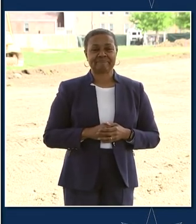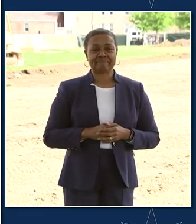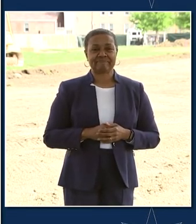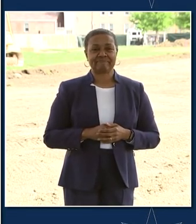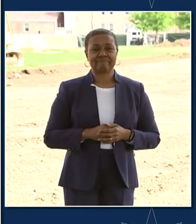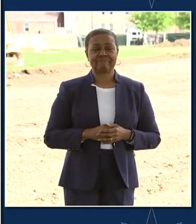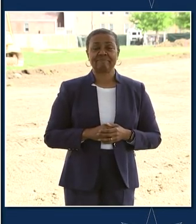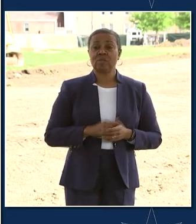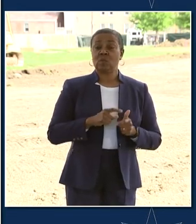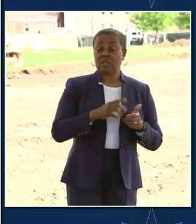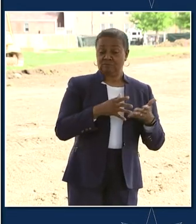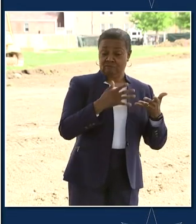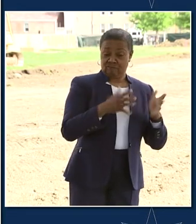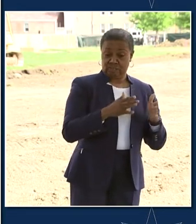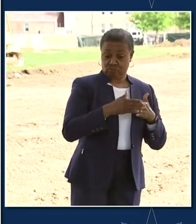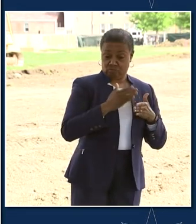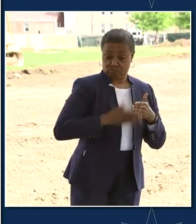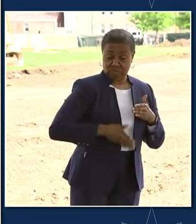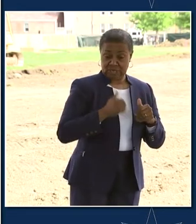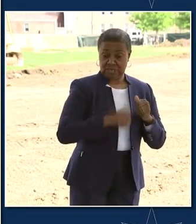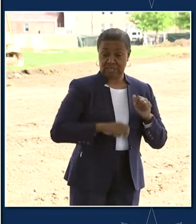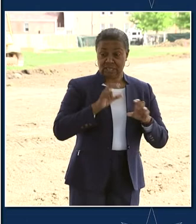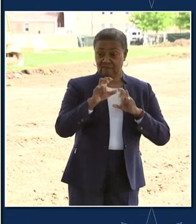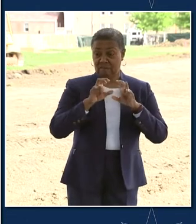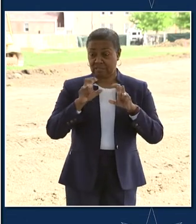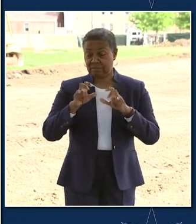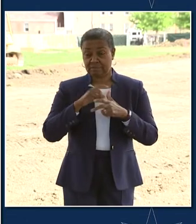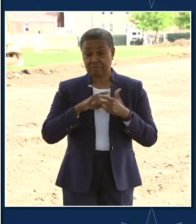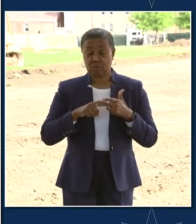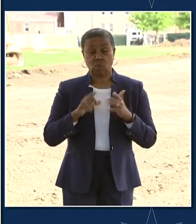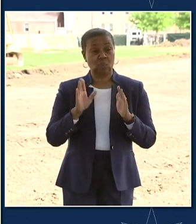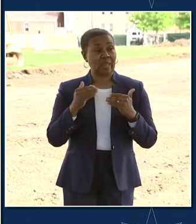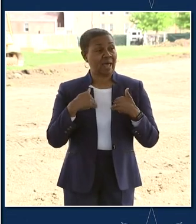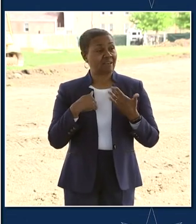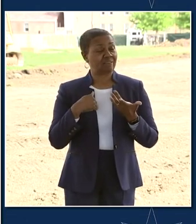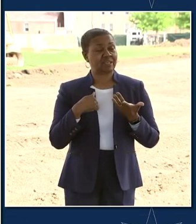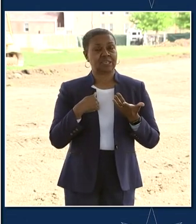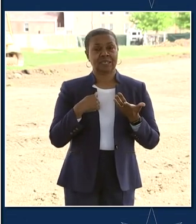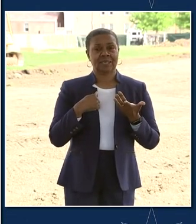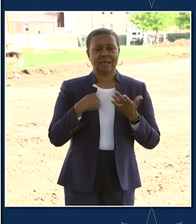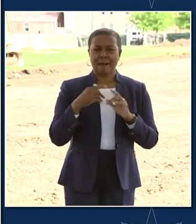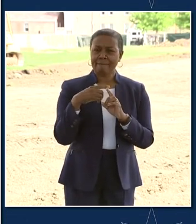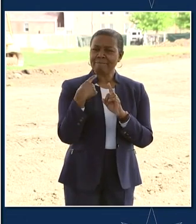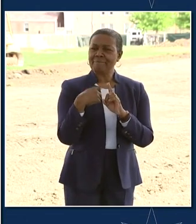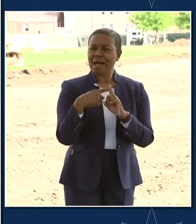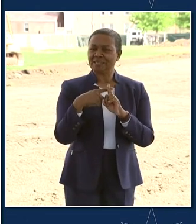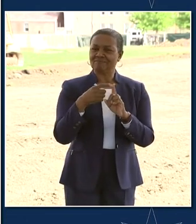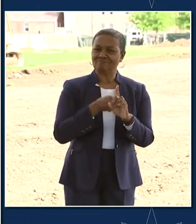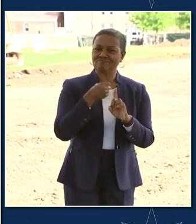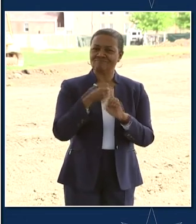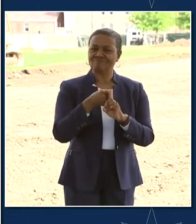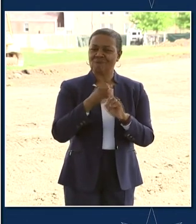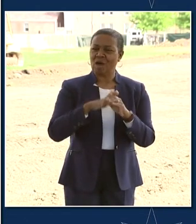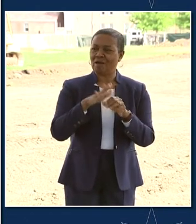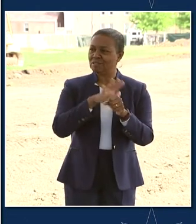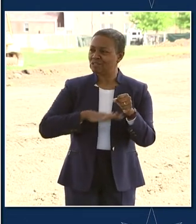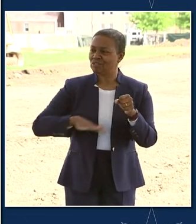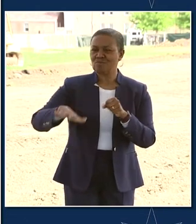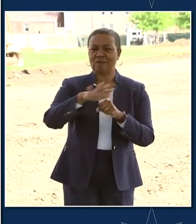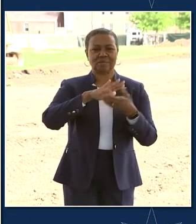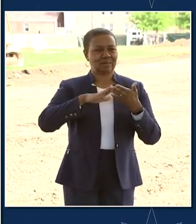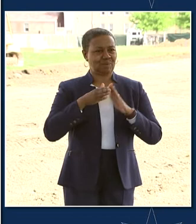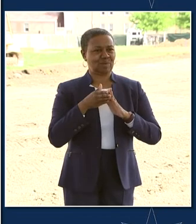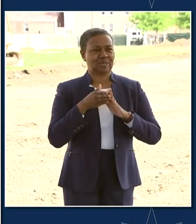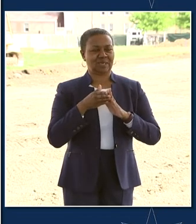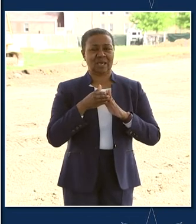Once completed, each of these investments will have a positive impact on the surrounding